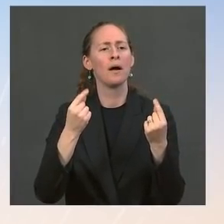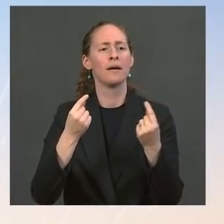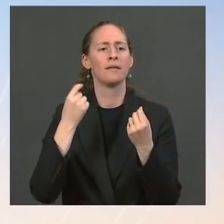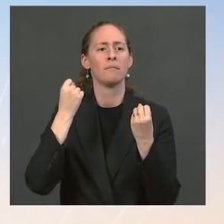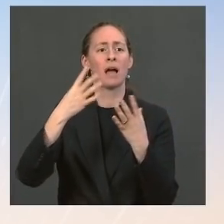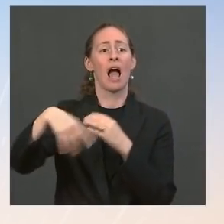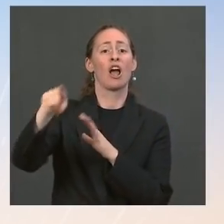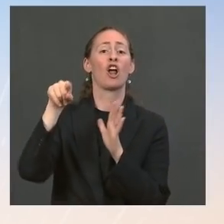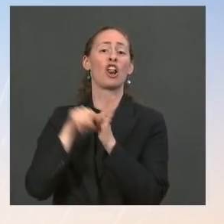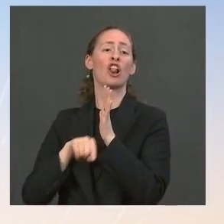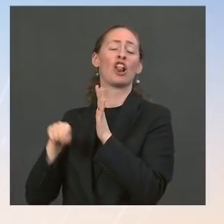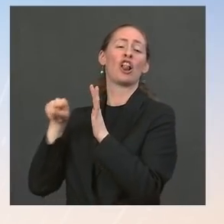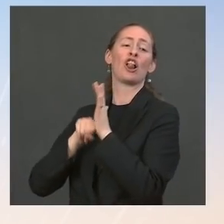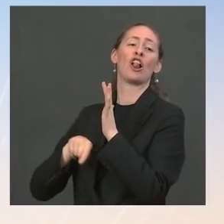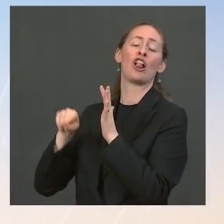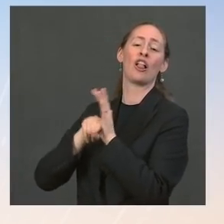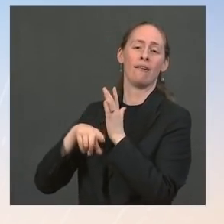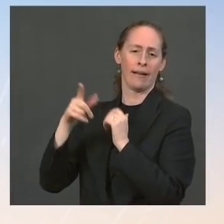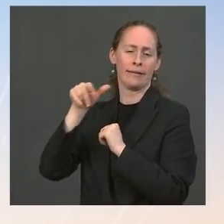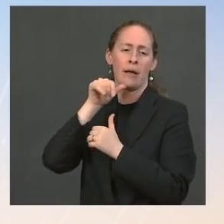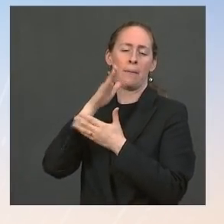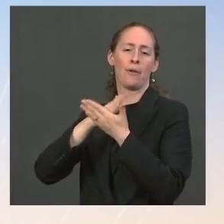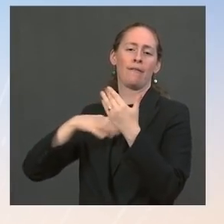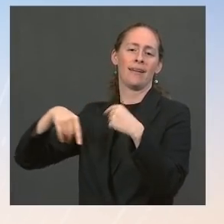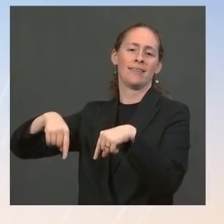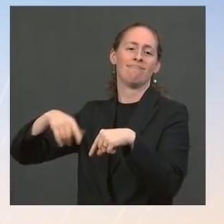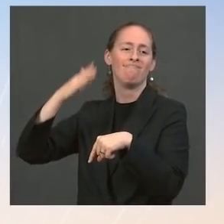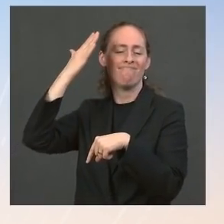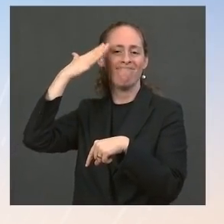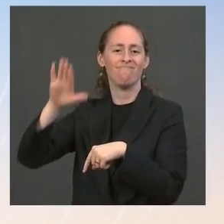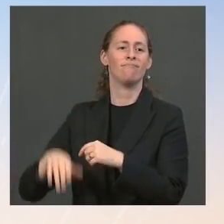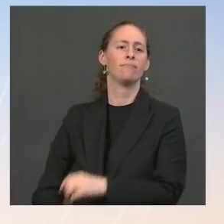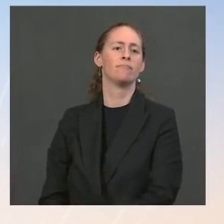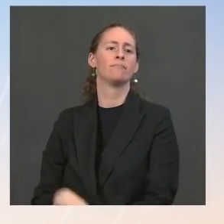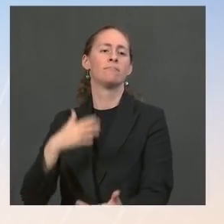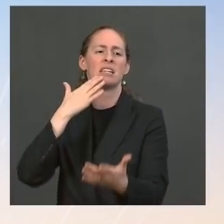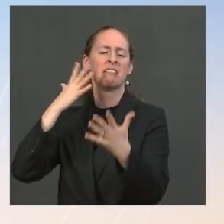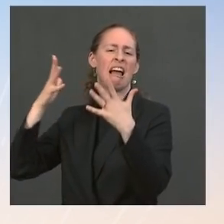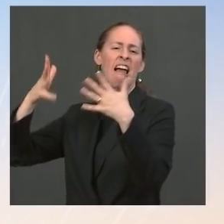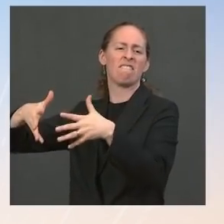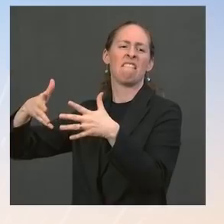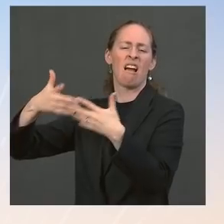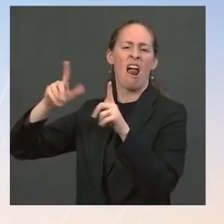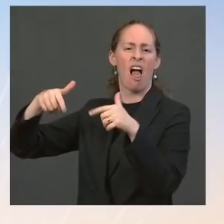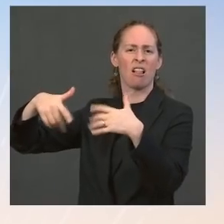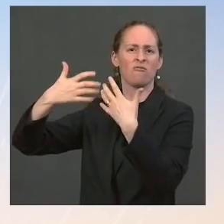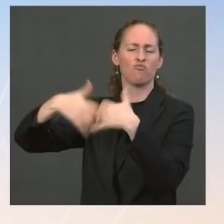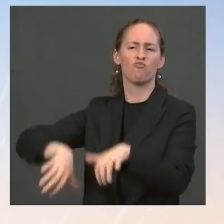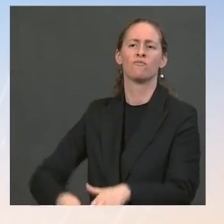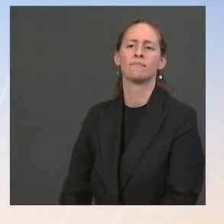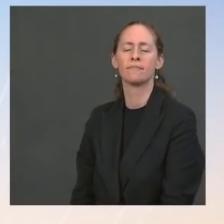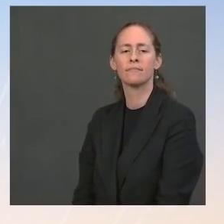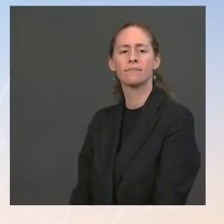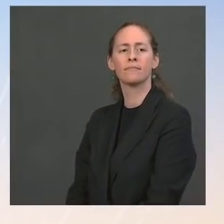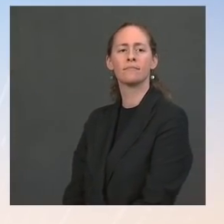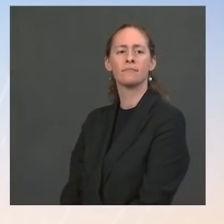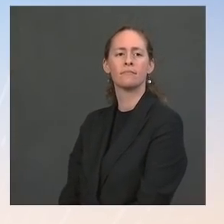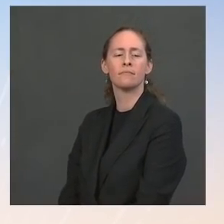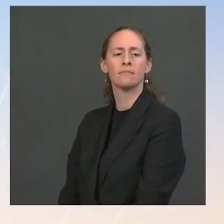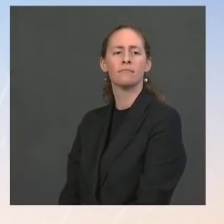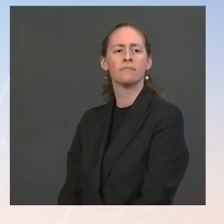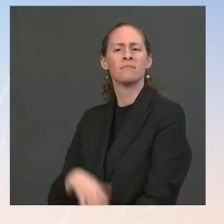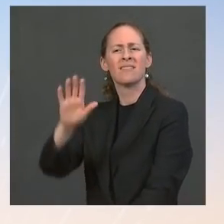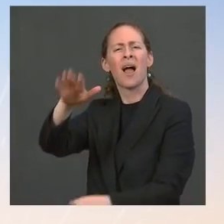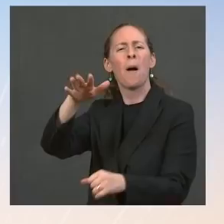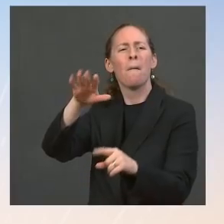these negotiations. They're one-on-one, so I think they should leave it to him and others to get them done. There are members of his party that want him to be more actively involved and come out